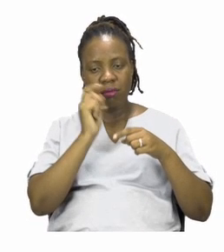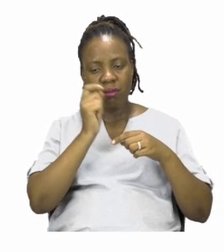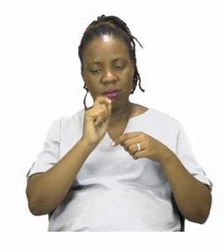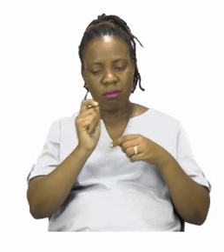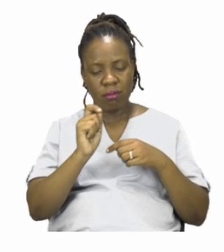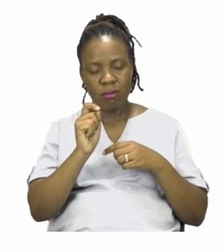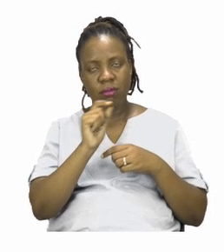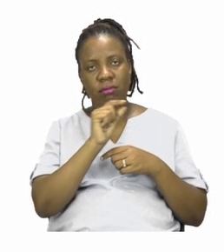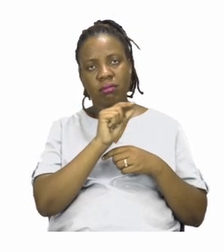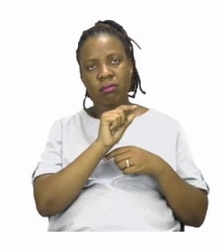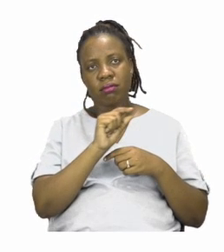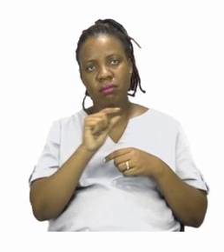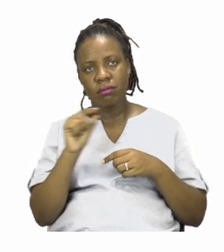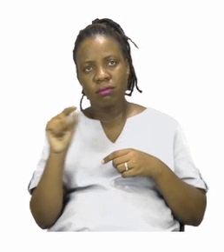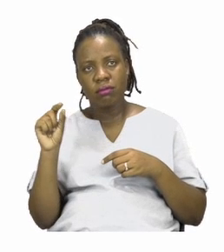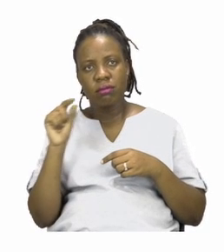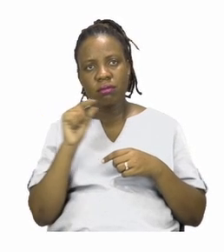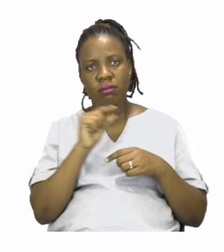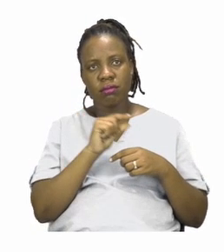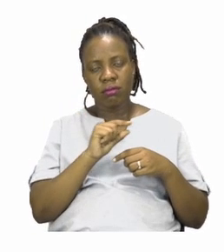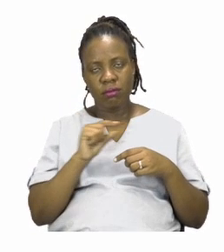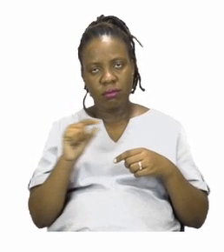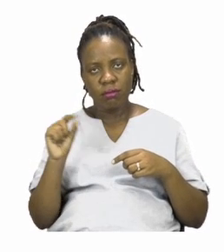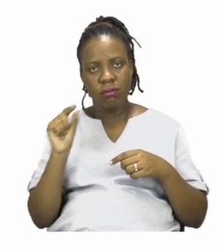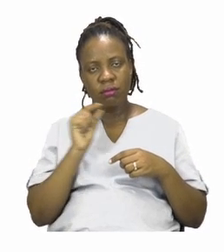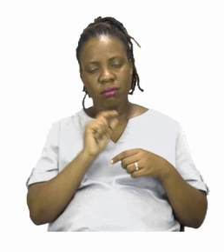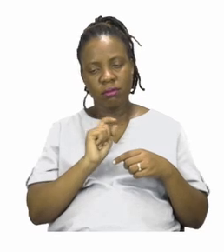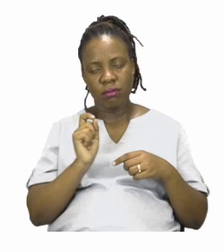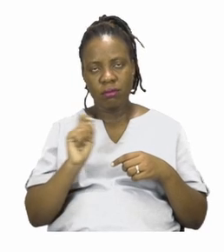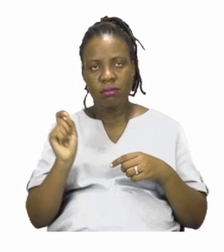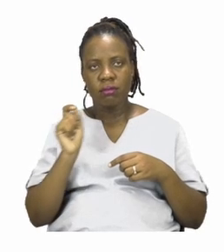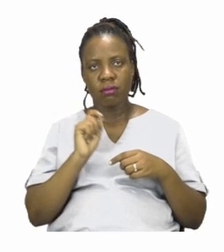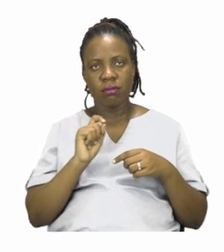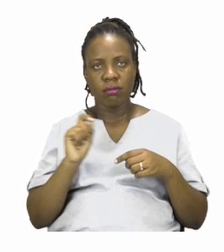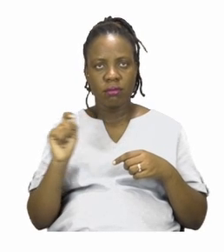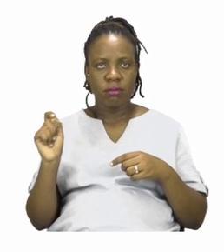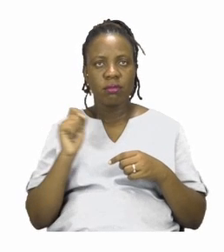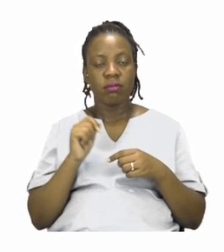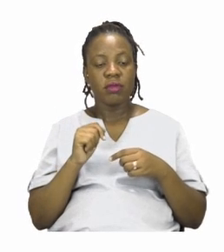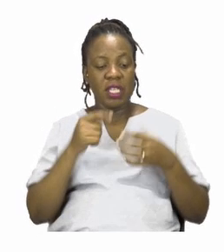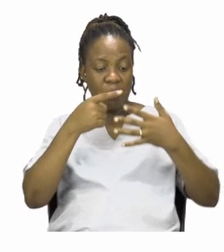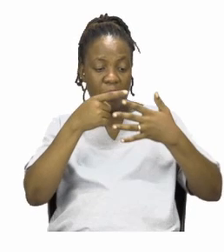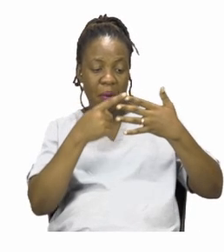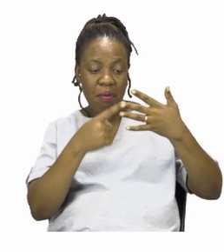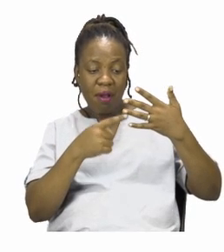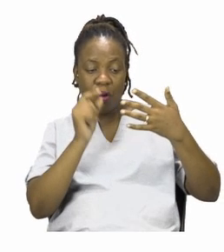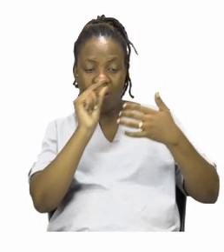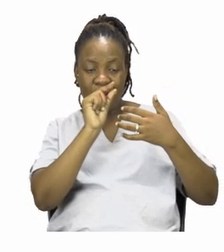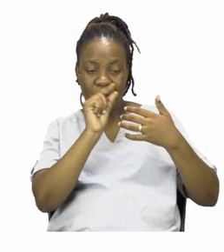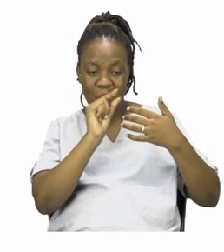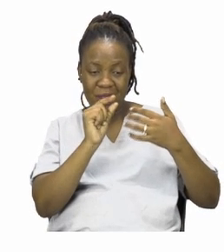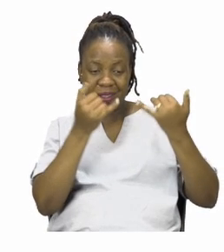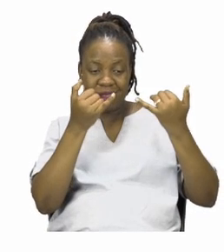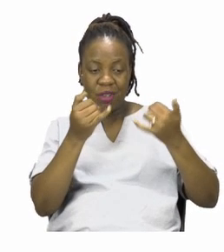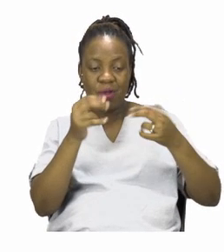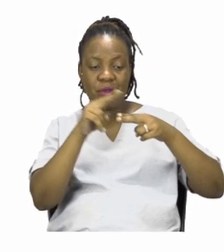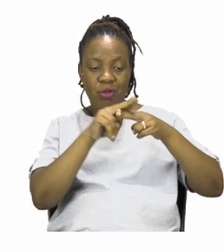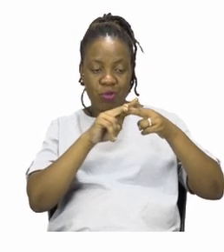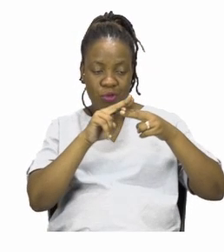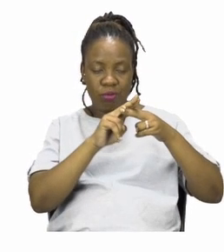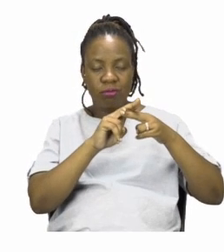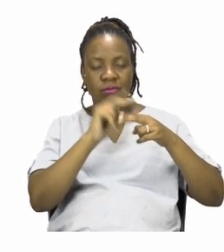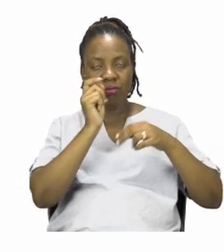another list of words, and these words you have to now use in a sentence. The